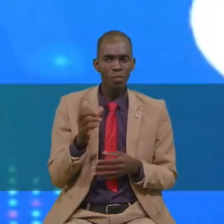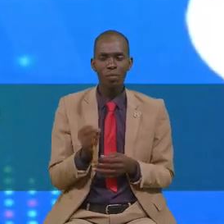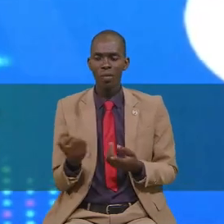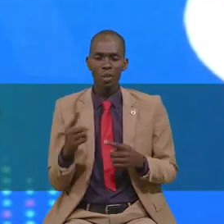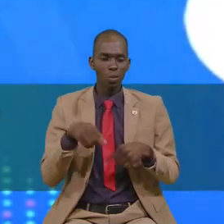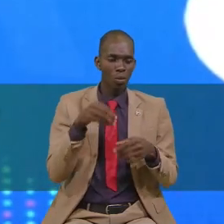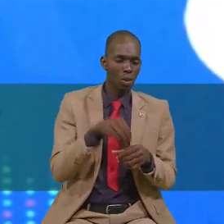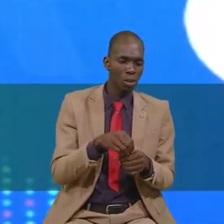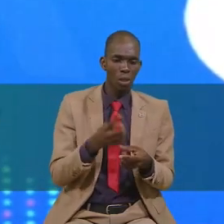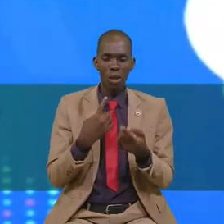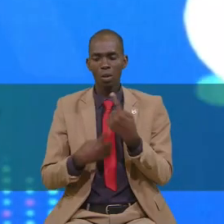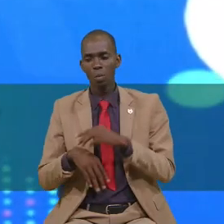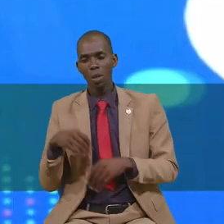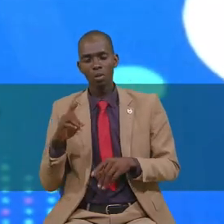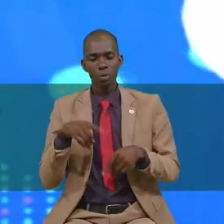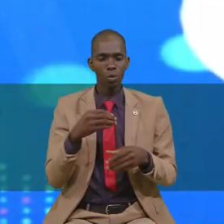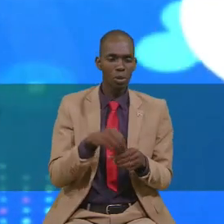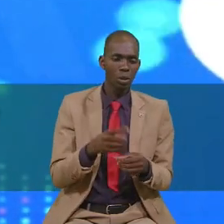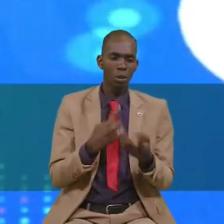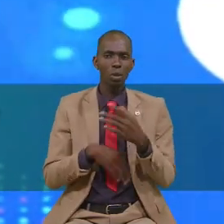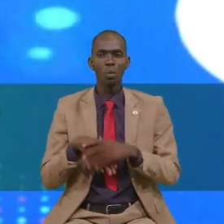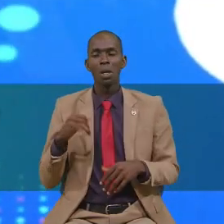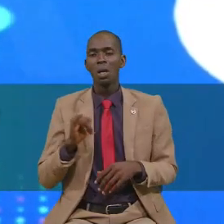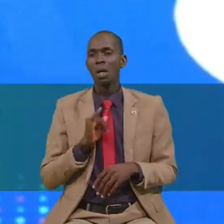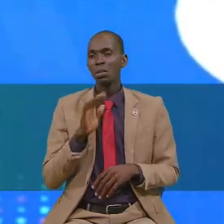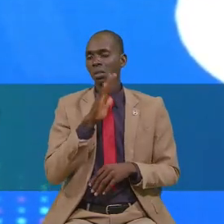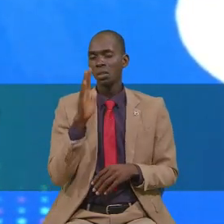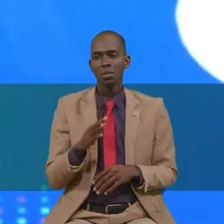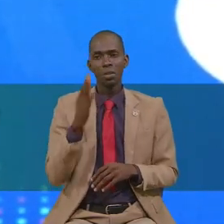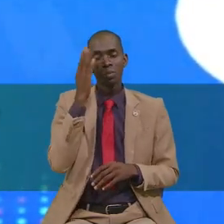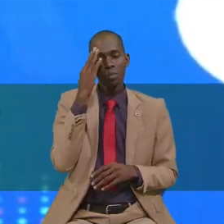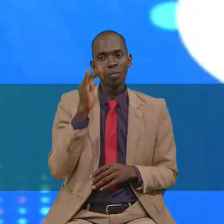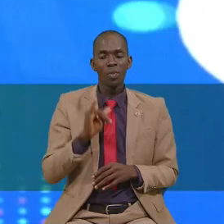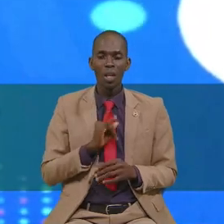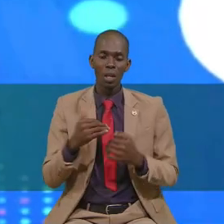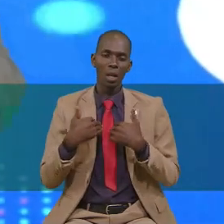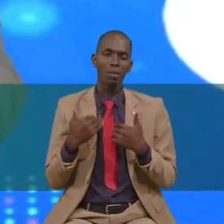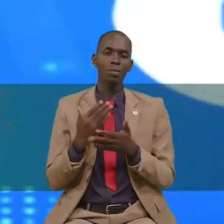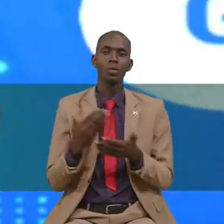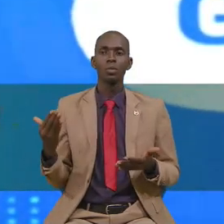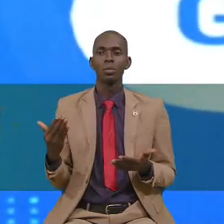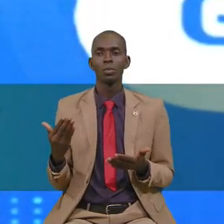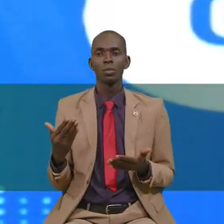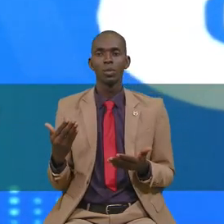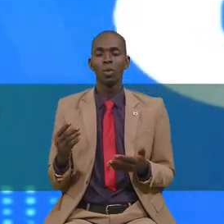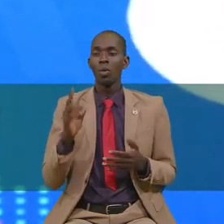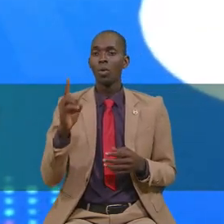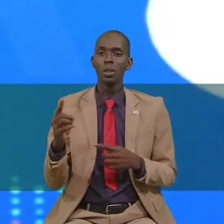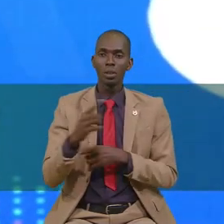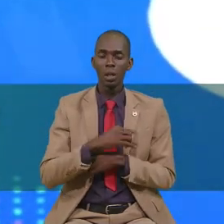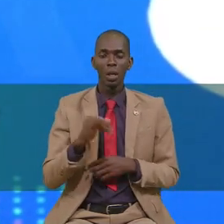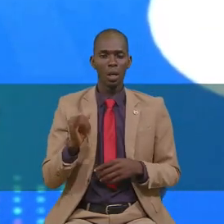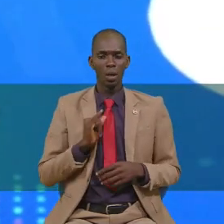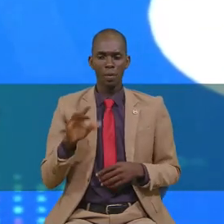out, I come in, I go out. I never knew I got something. But one day I